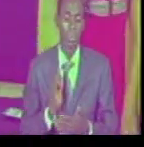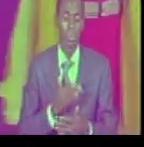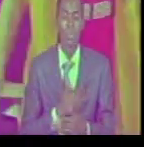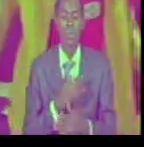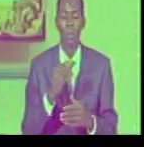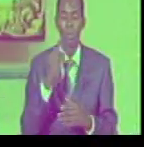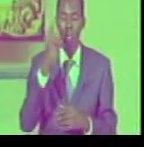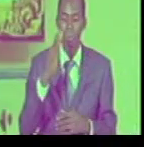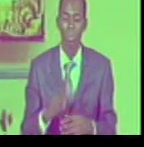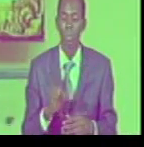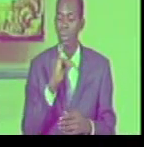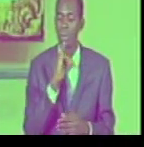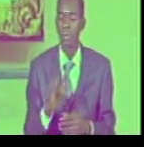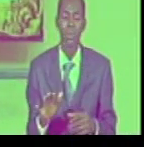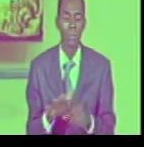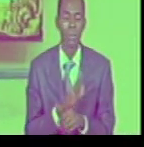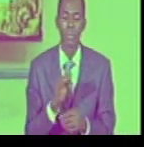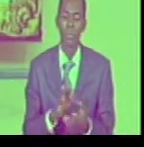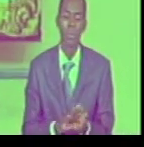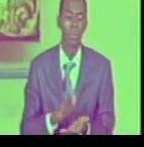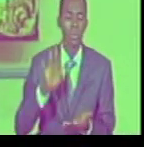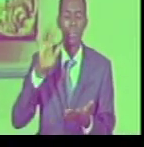glorious. Our God is gracious.